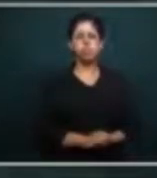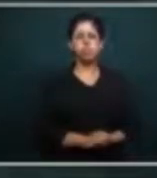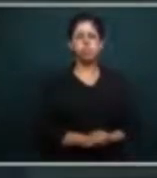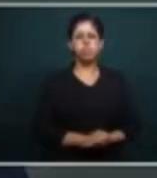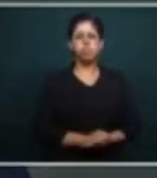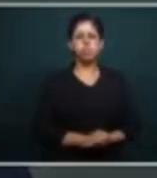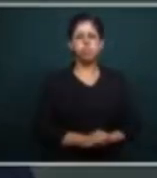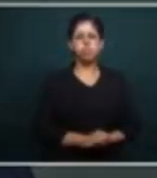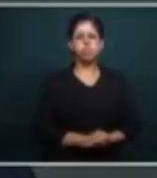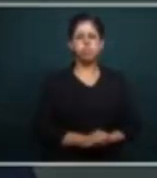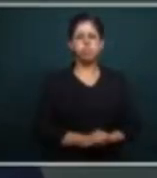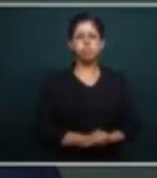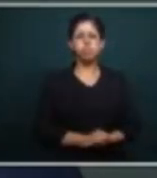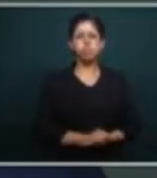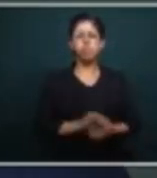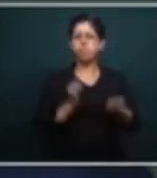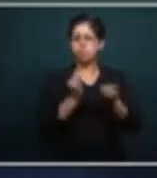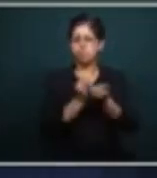such as